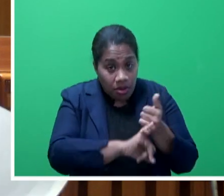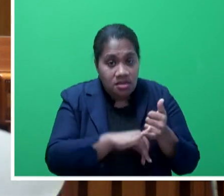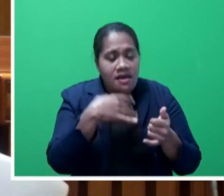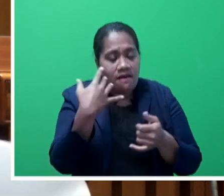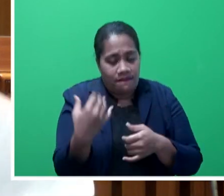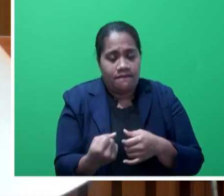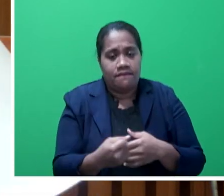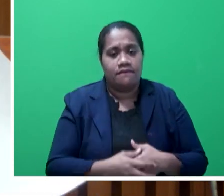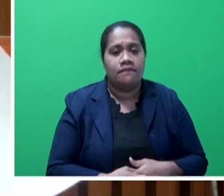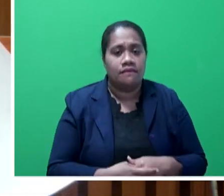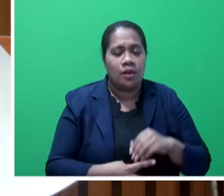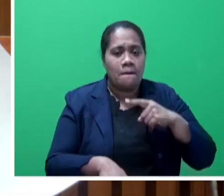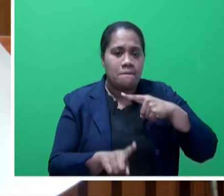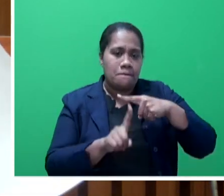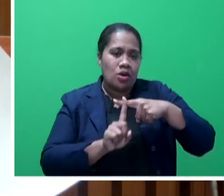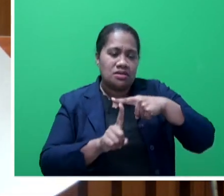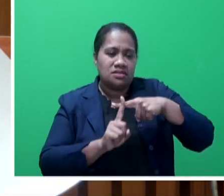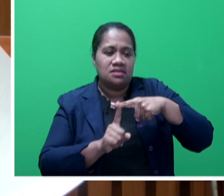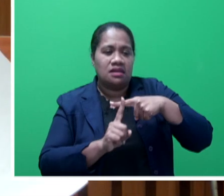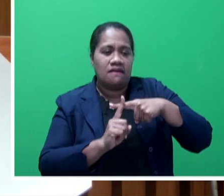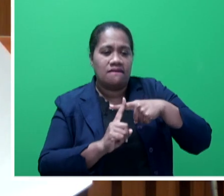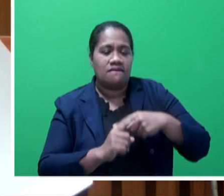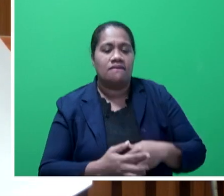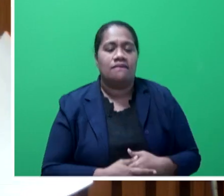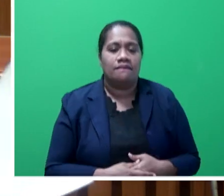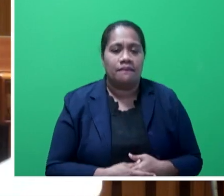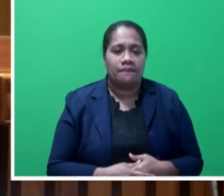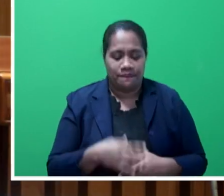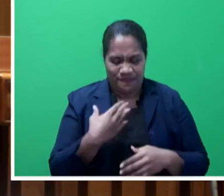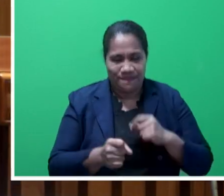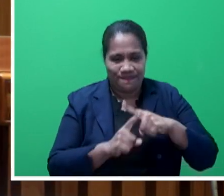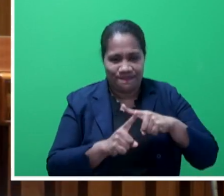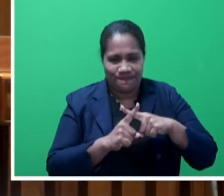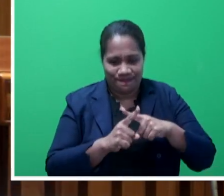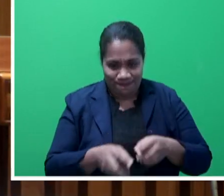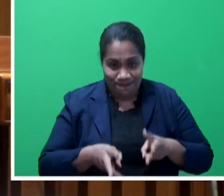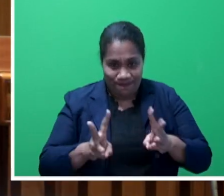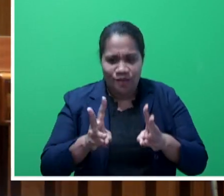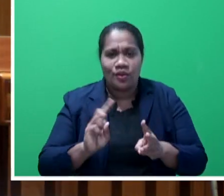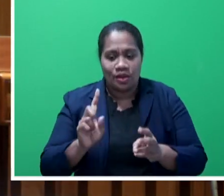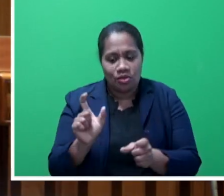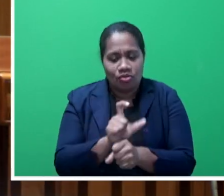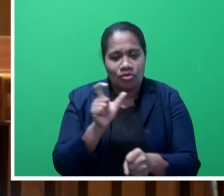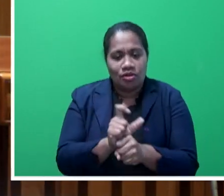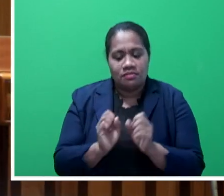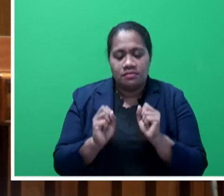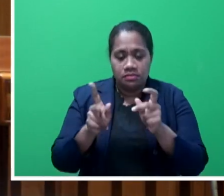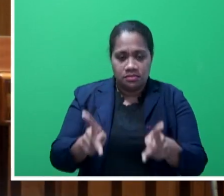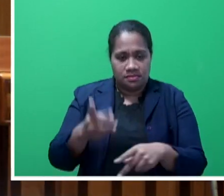fundamental positive shift in terms of creating opportunities for women